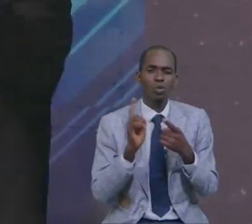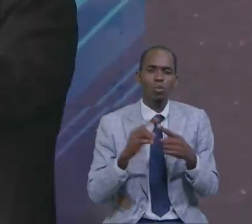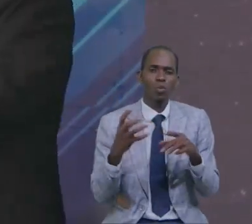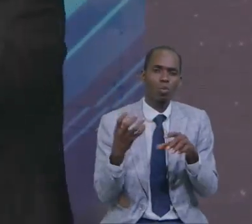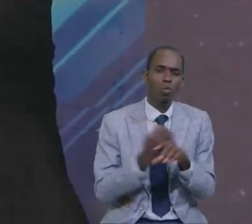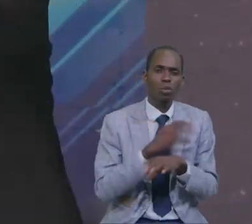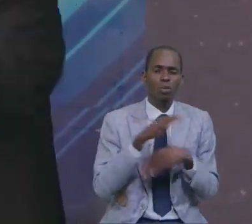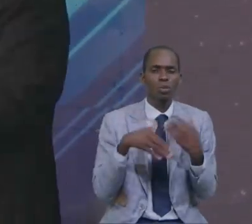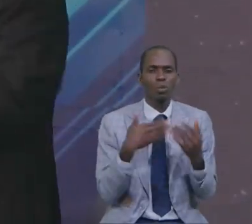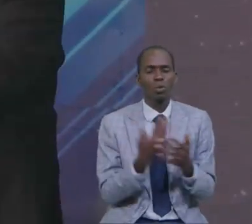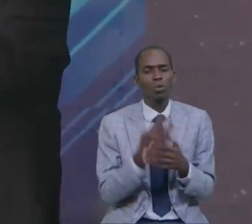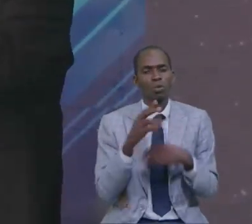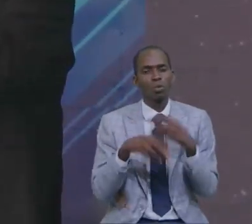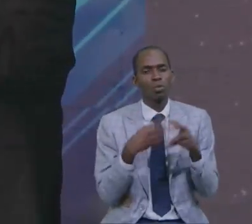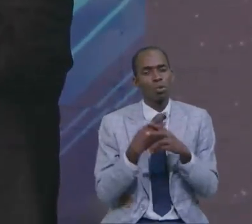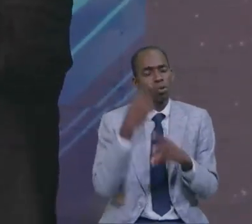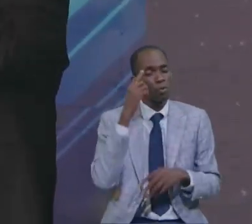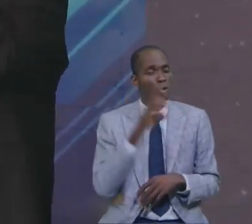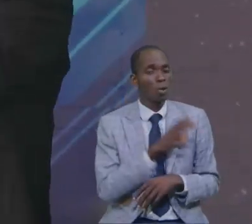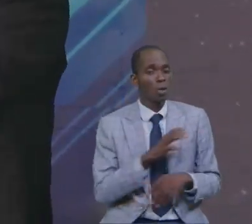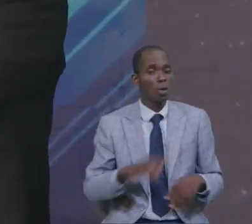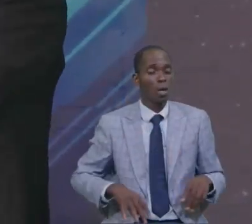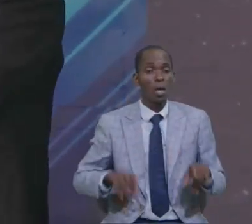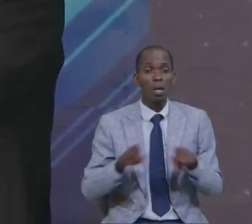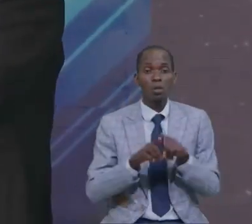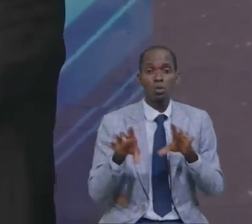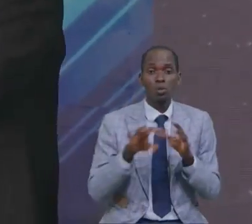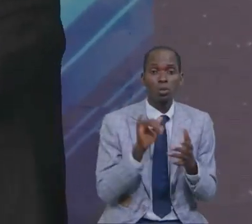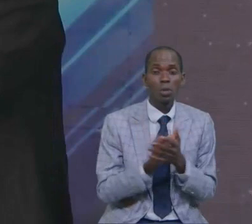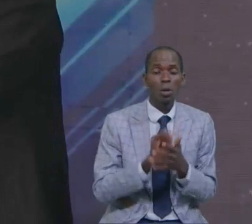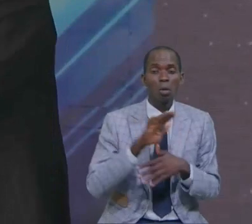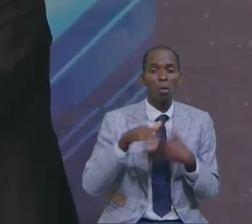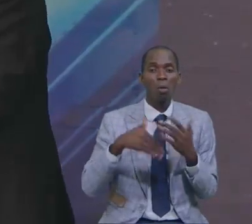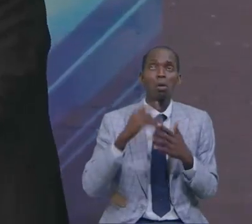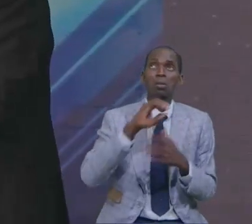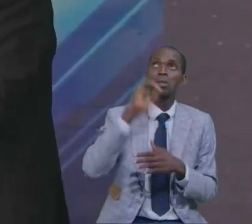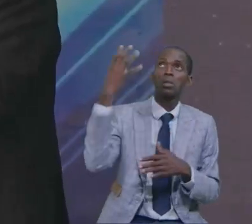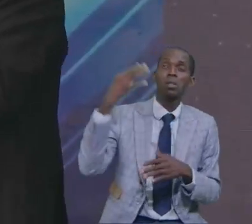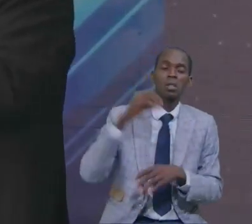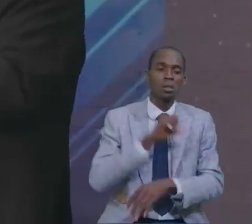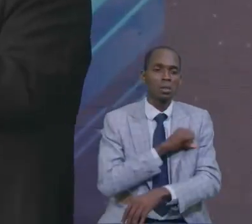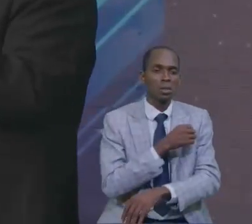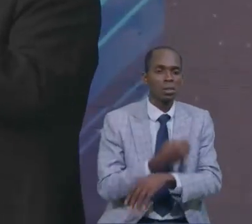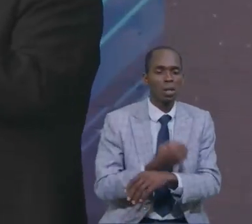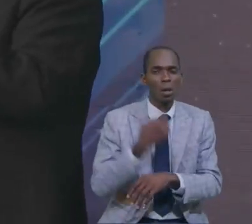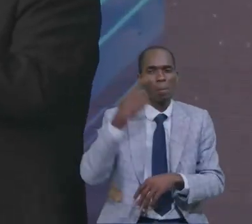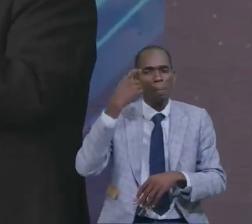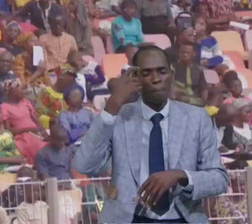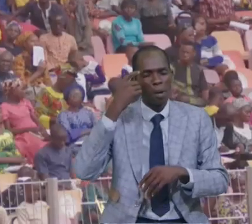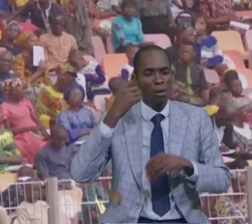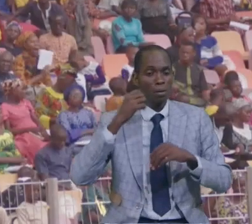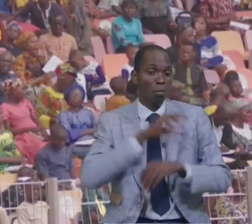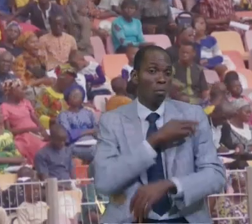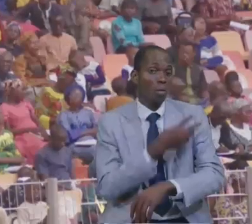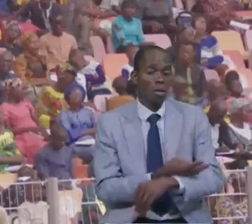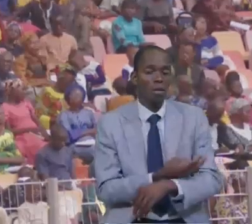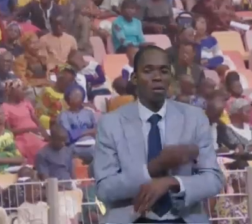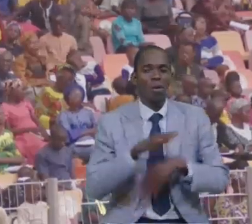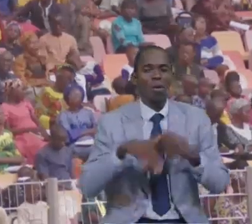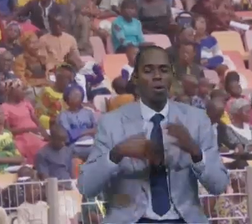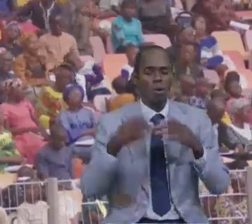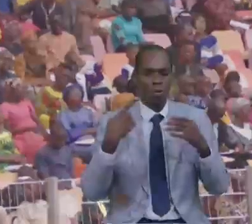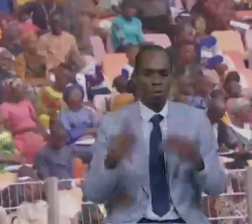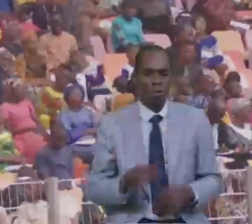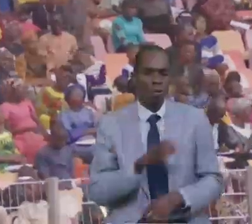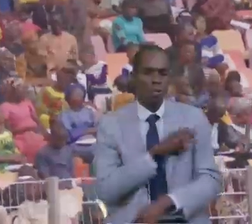anointing, all the unction, all the energy, divine energy you need, the Lord will grant unto you in Jesus' name.